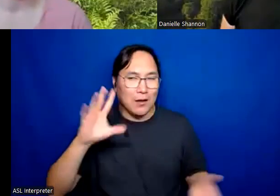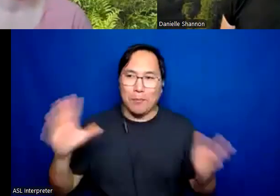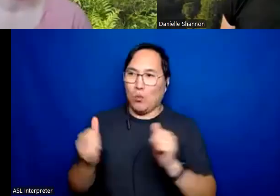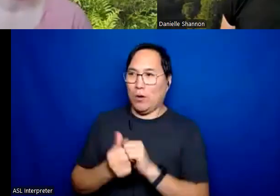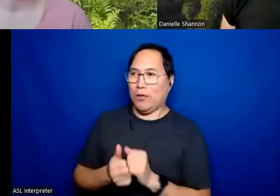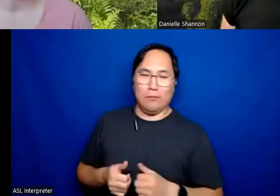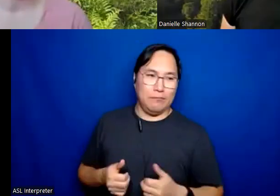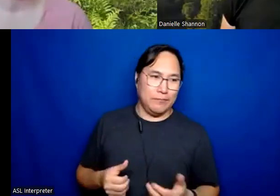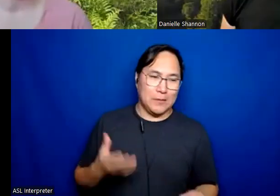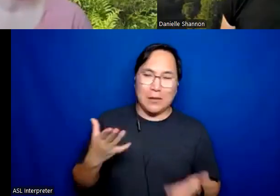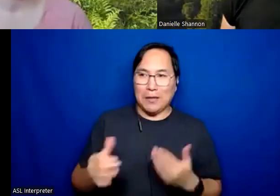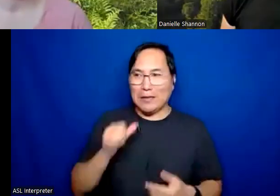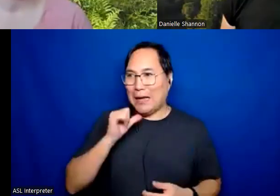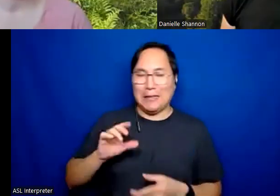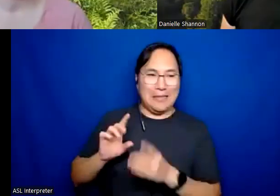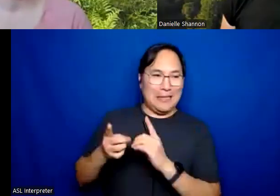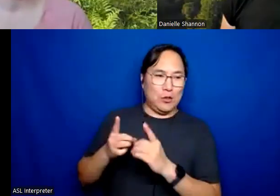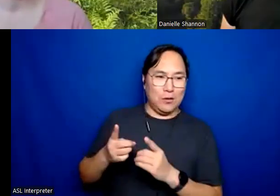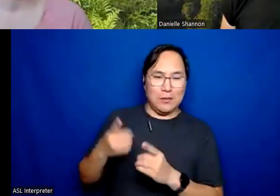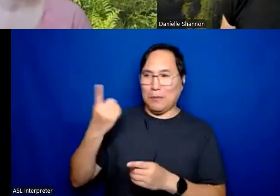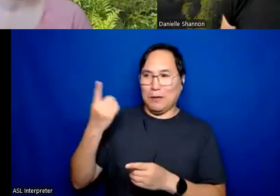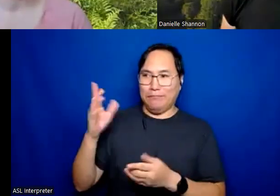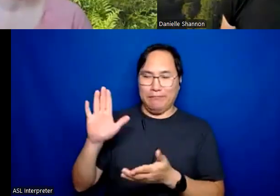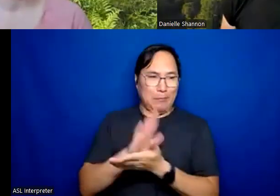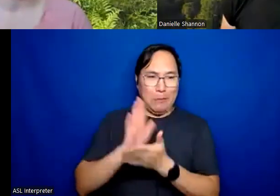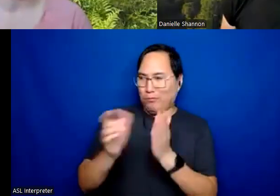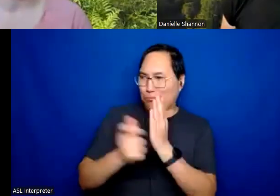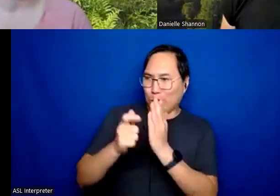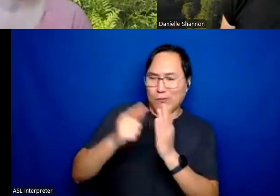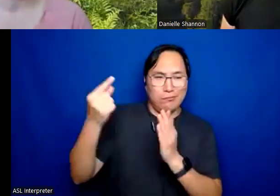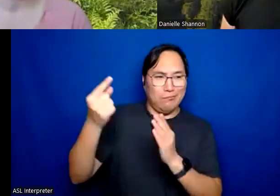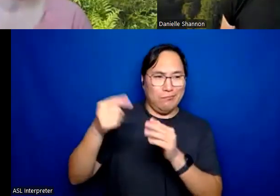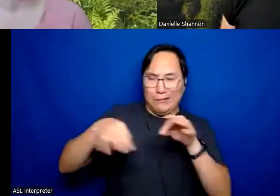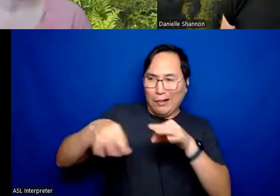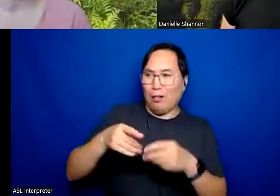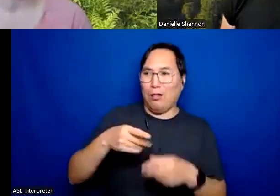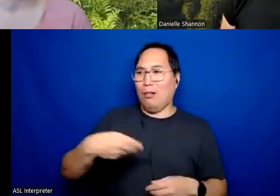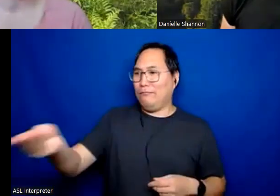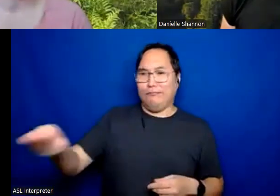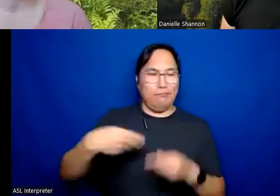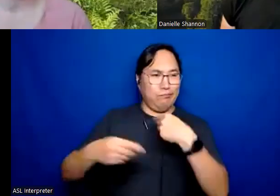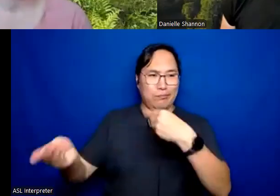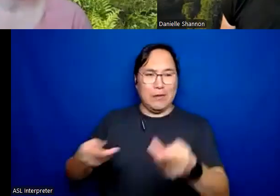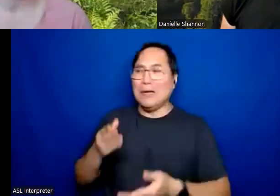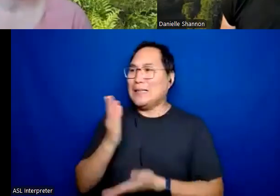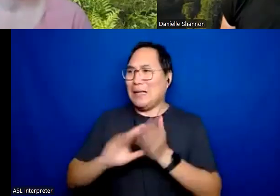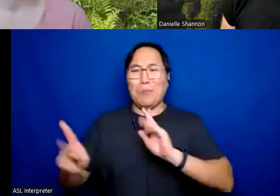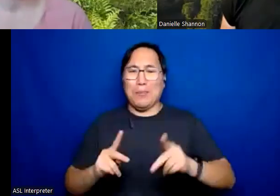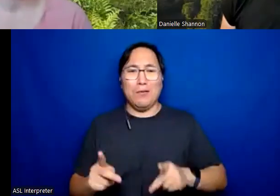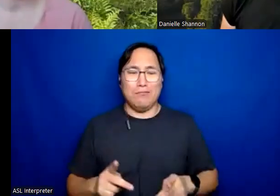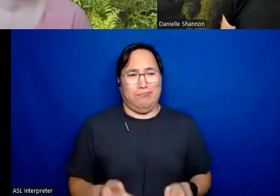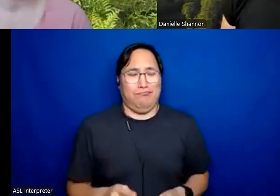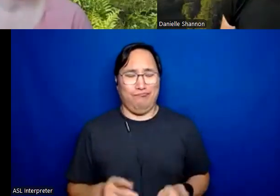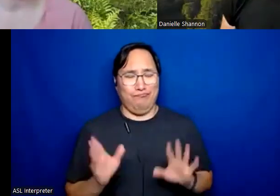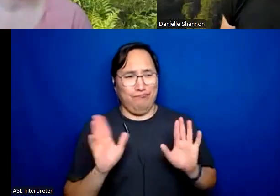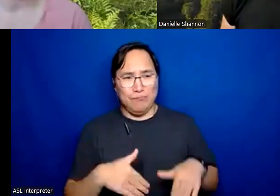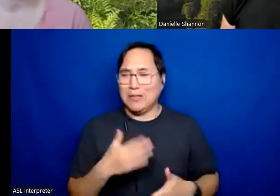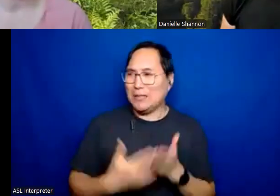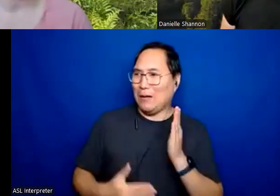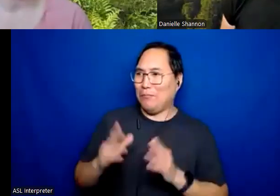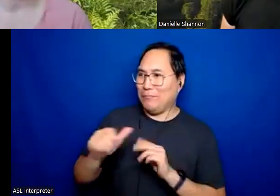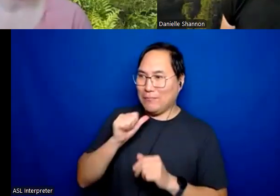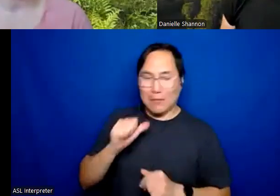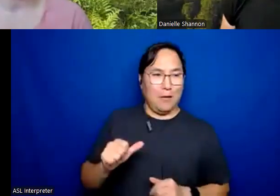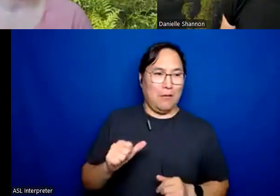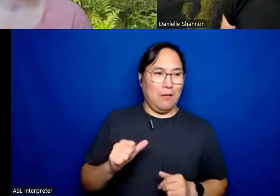probably will be more effective. And also, some people aren't going to engage with those things in place. I mean, I know that we've probably all been to places